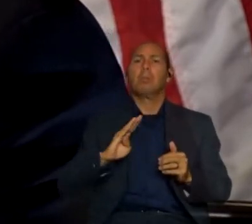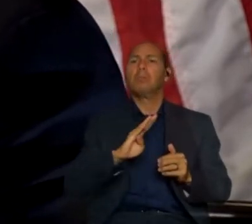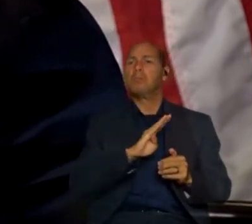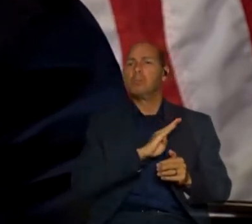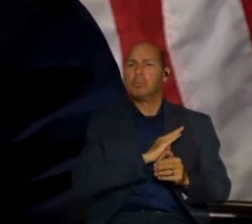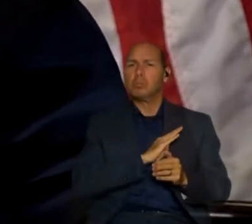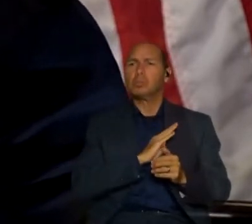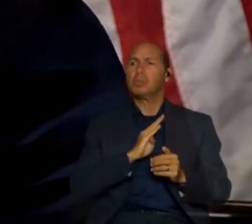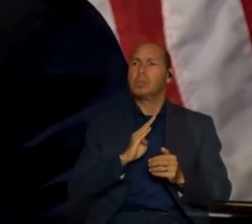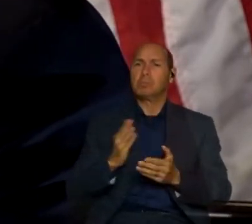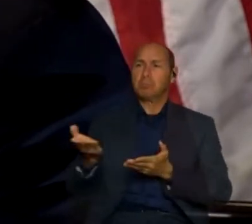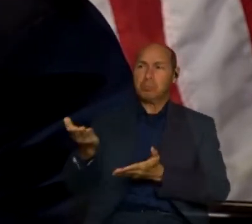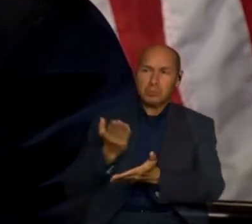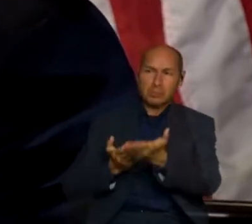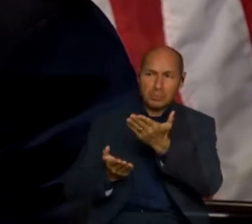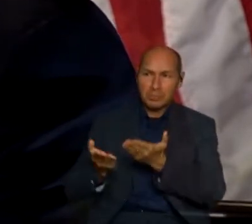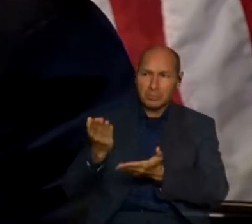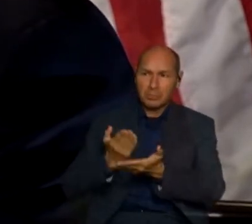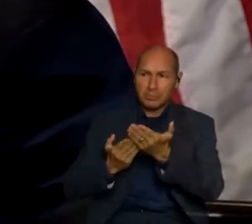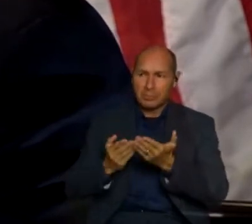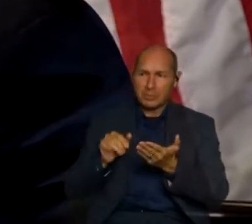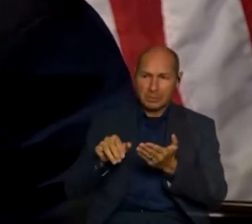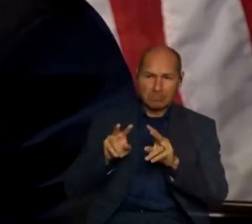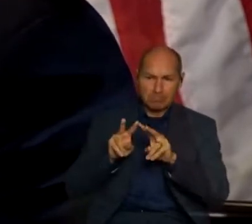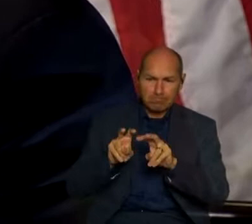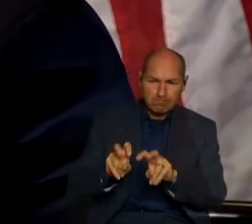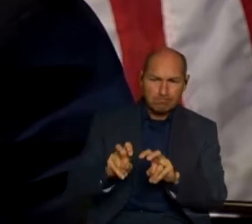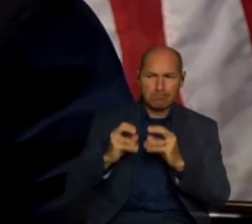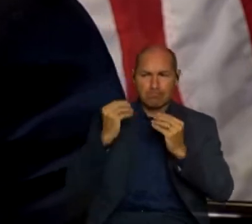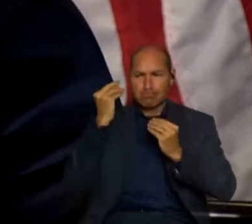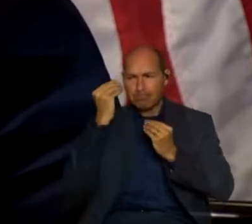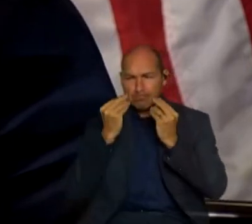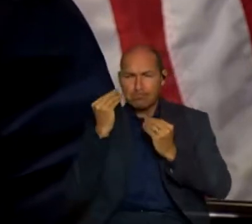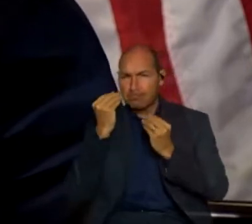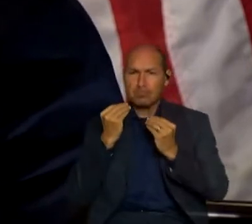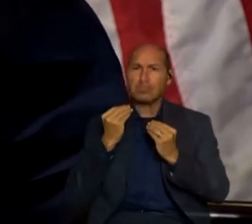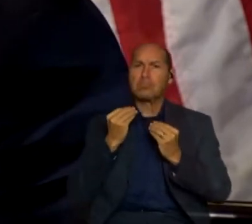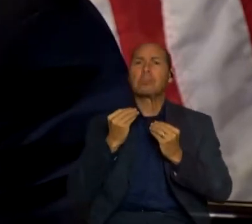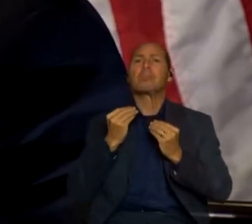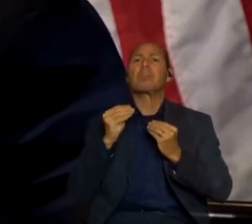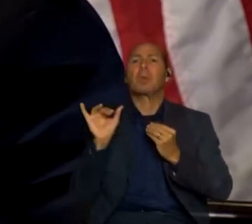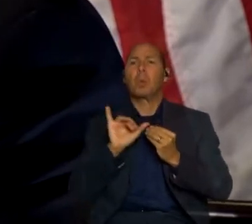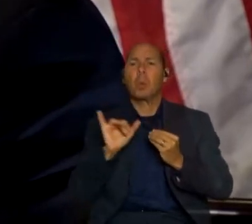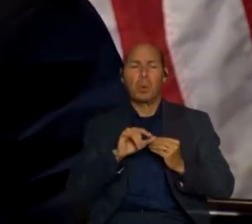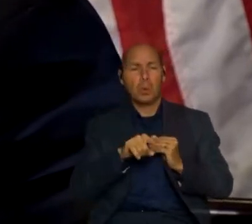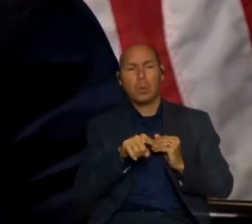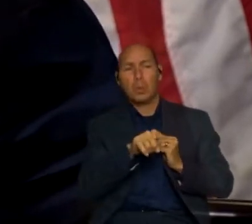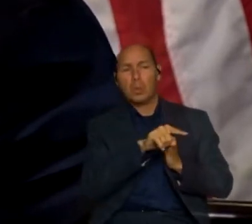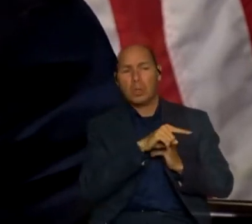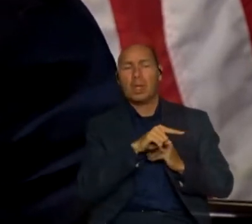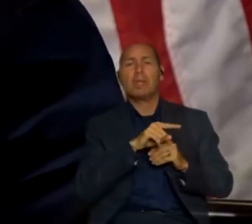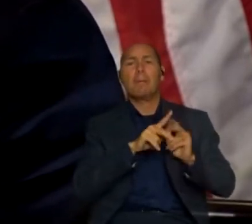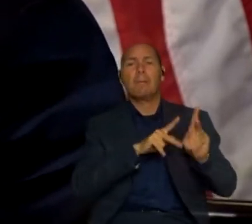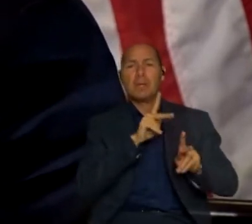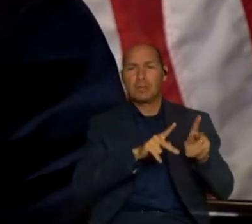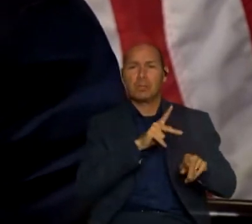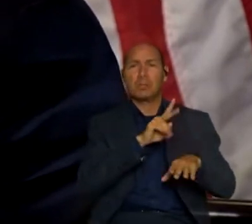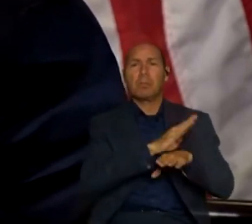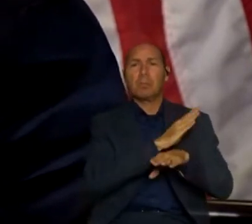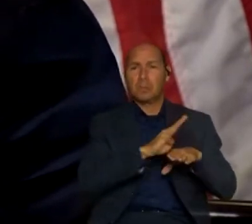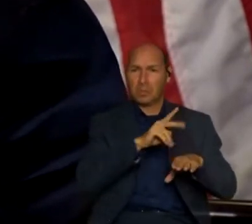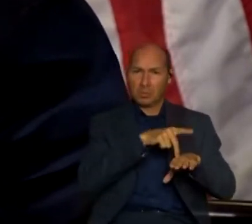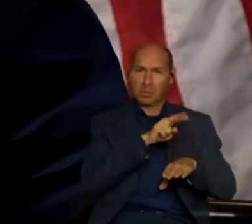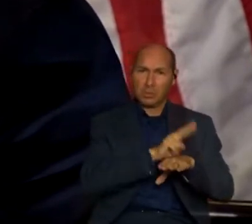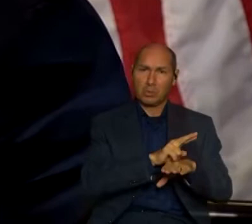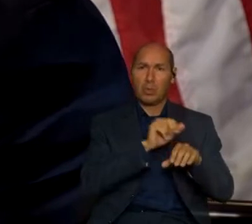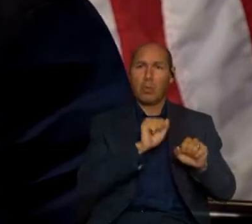been analyzing carefully, as I said a moment ago, what residents and businesses in Puerto Rico